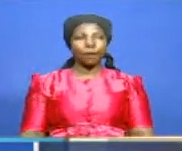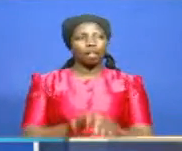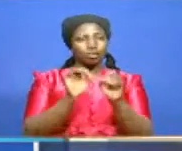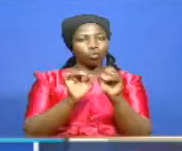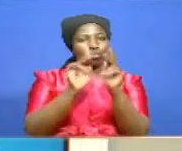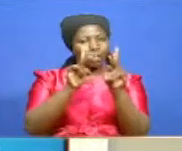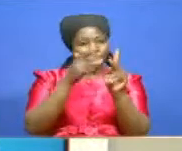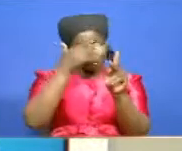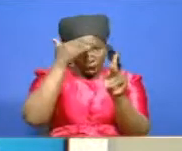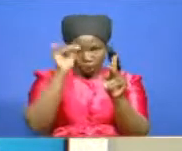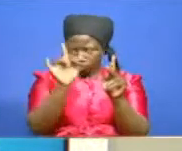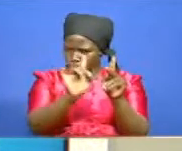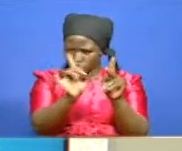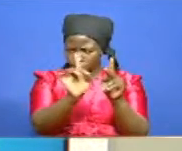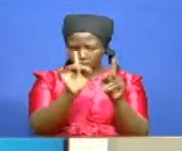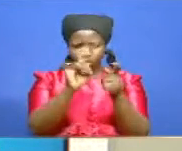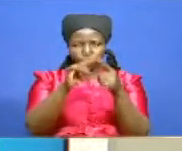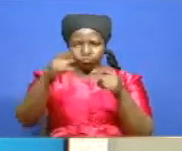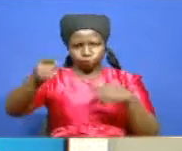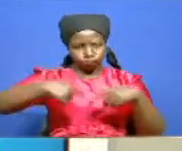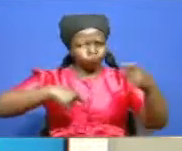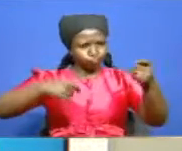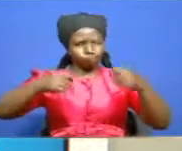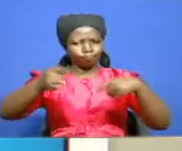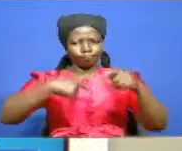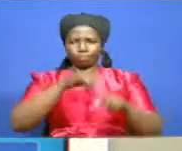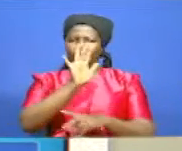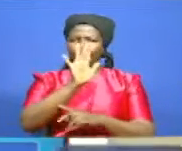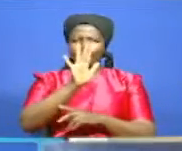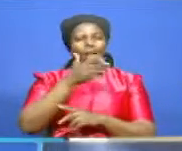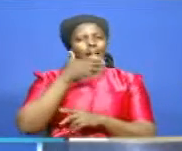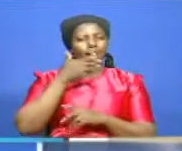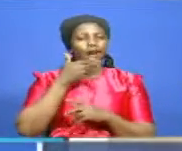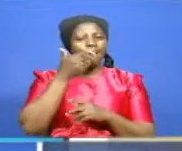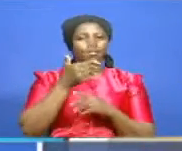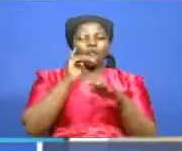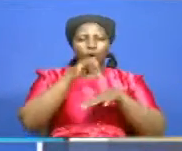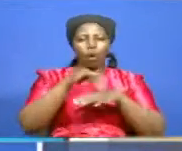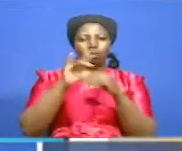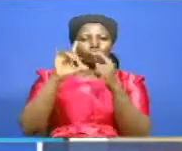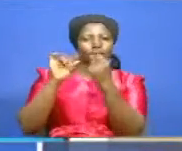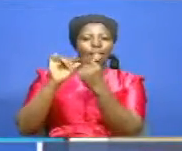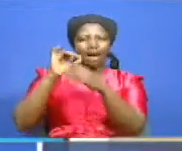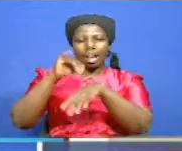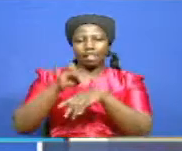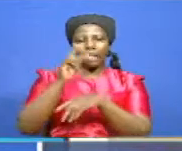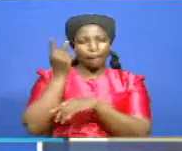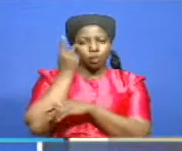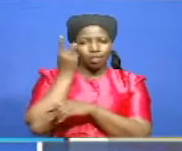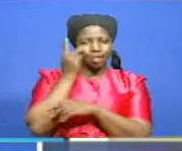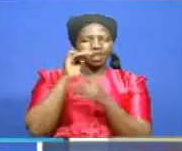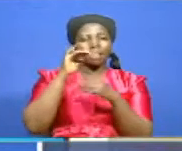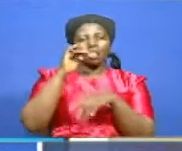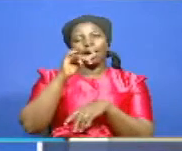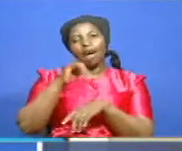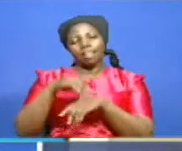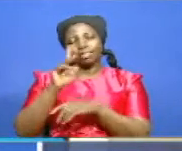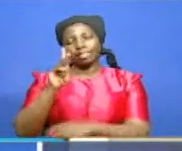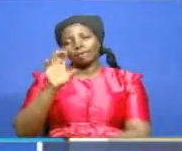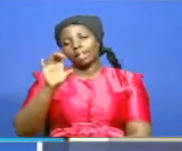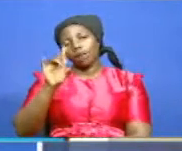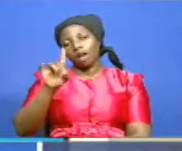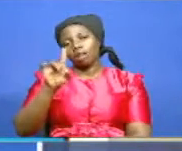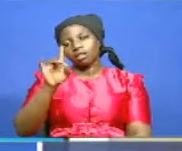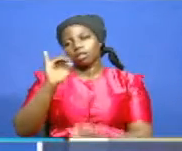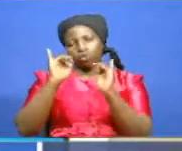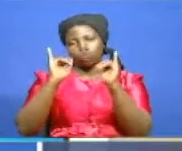Okay, don't forget to send in your feedback on Twitter at @purity_museo. You can also tag at KBC Channel 1 News and